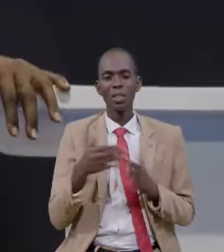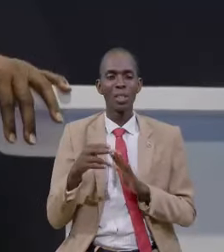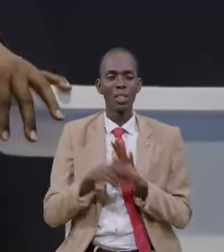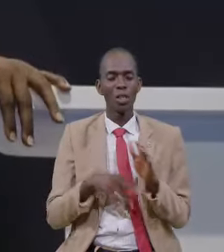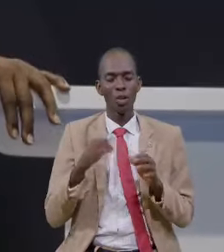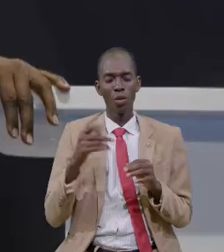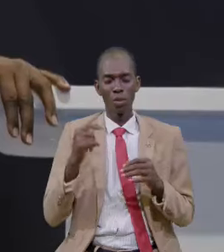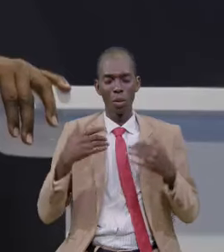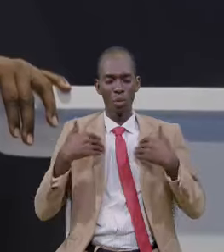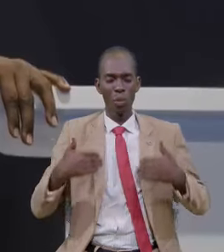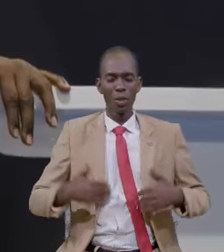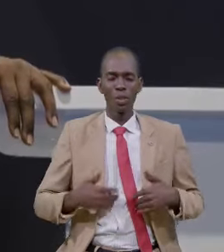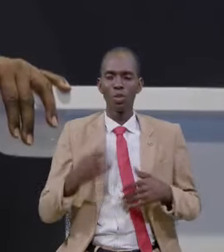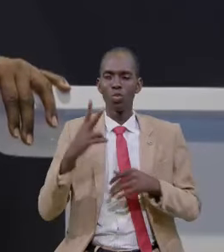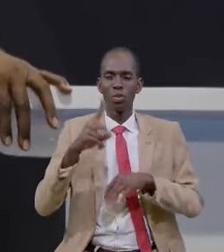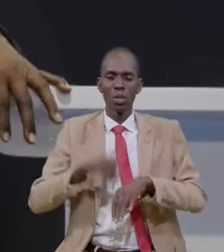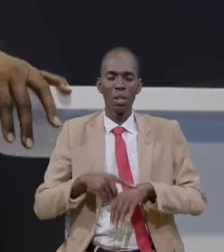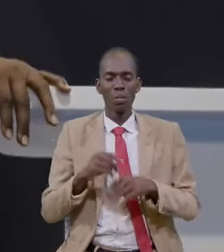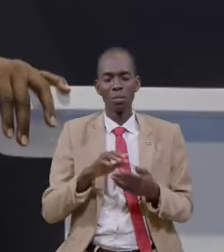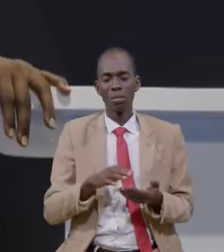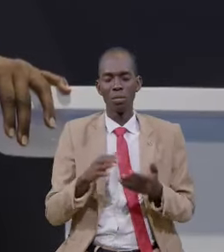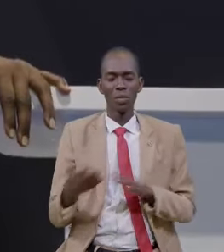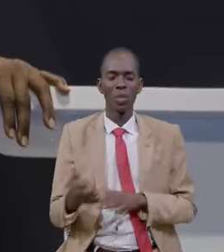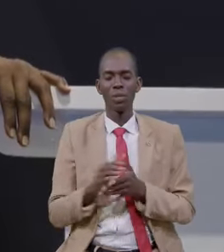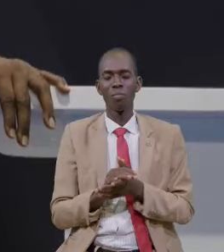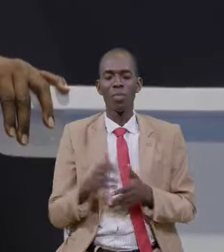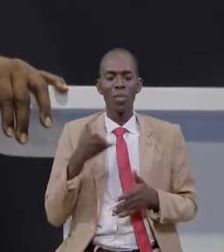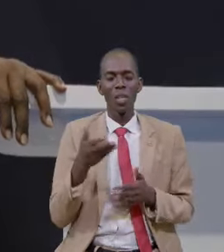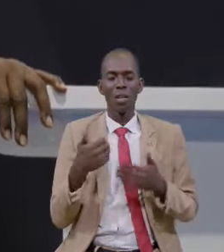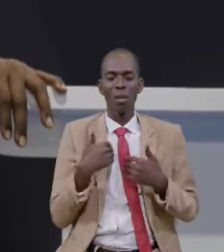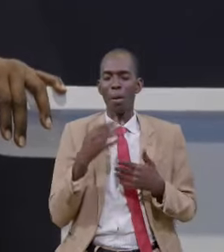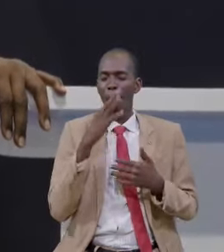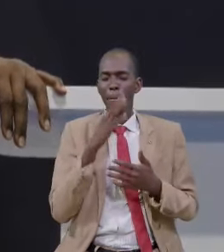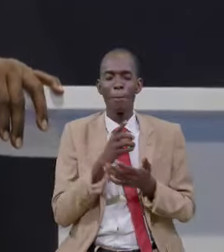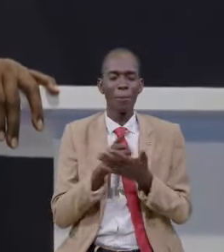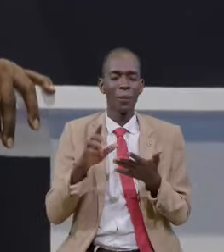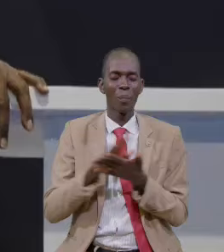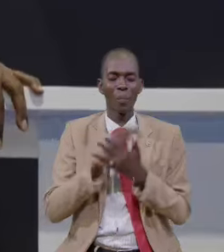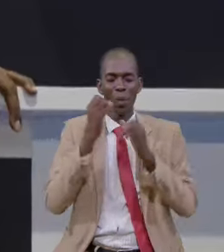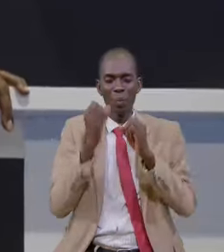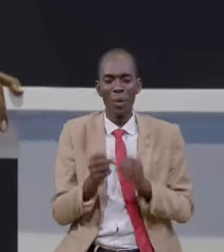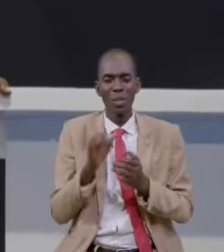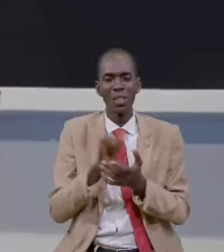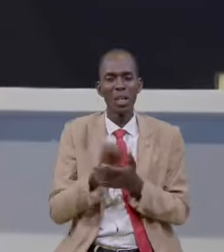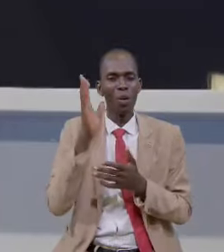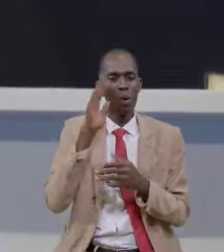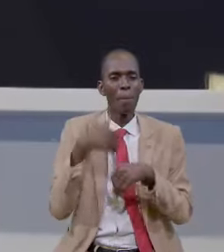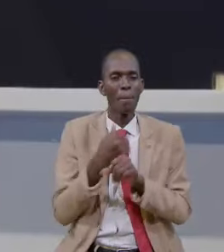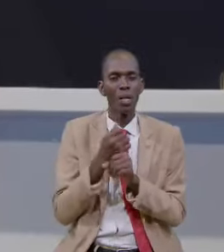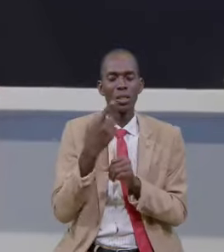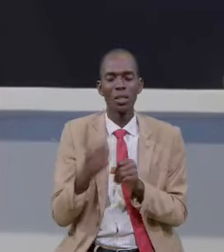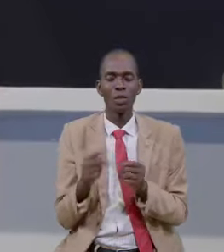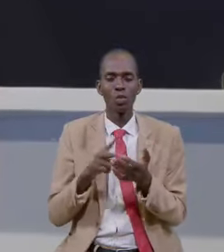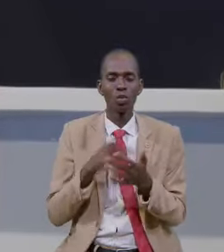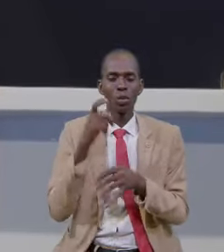double death. There'll be divine power that will make the double deadness wash